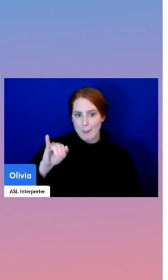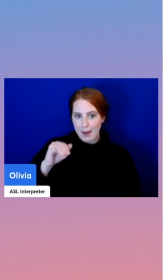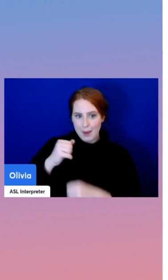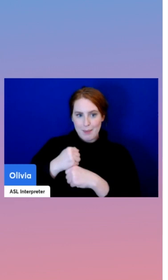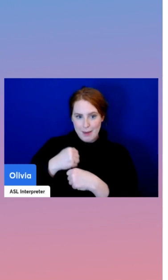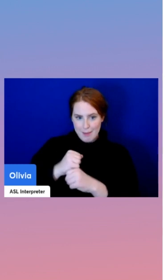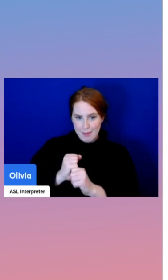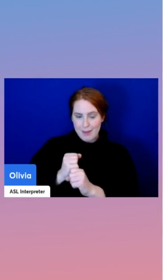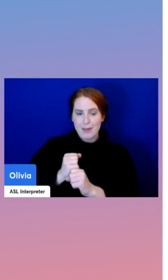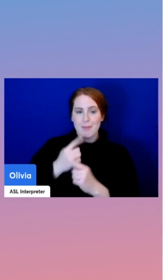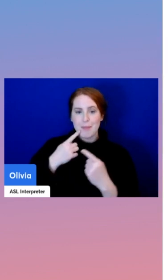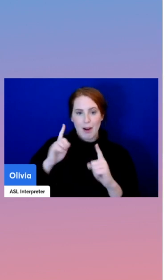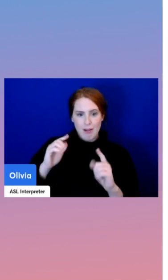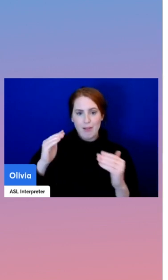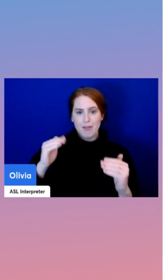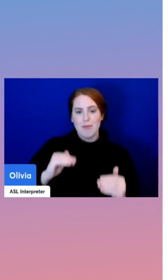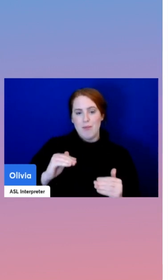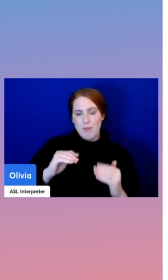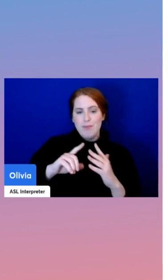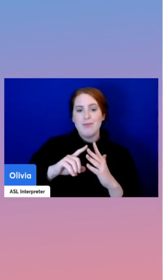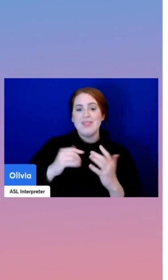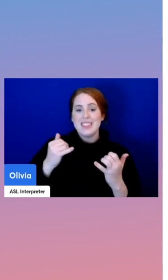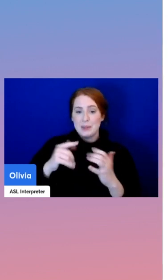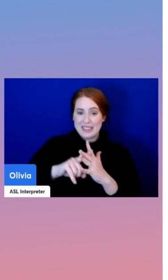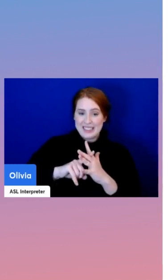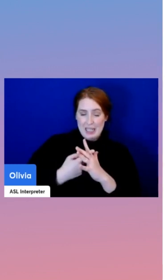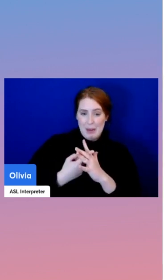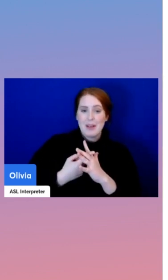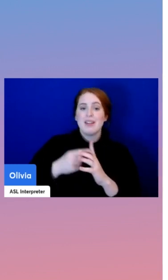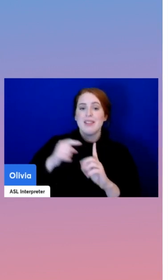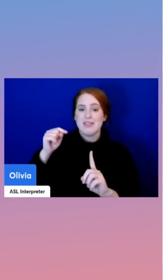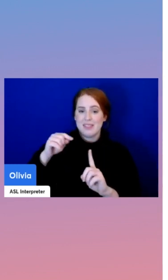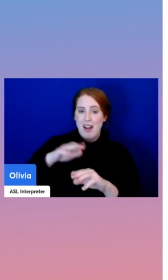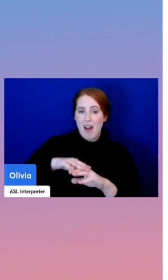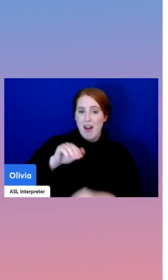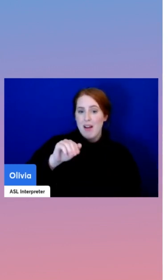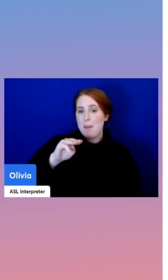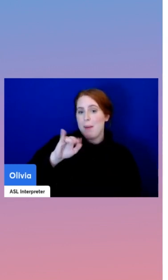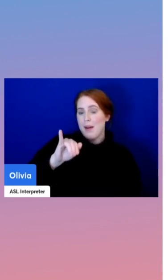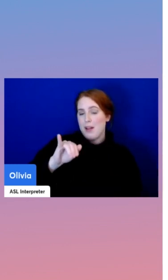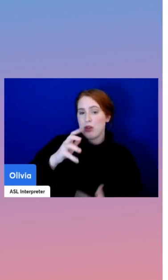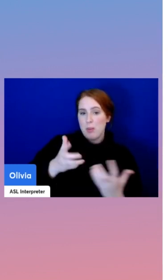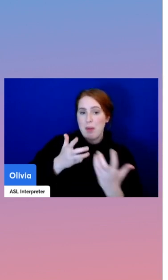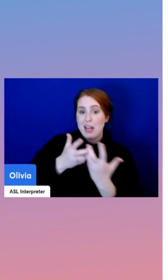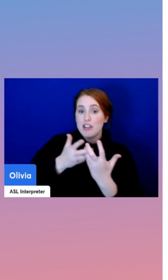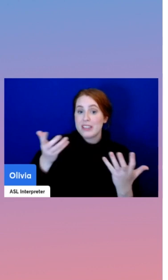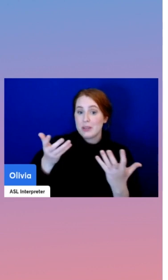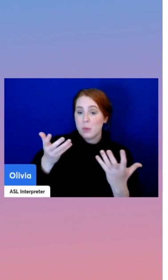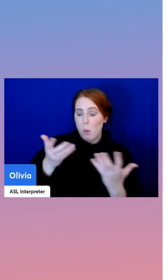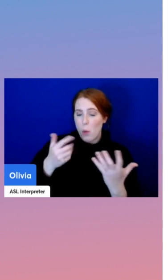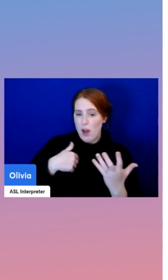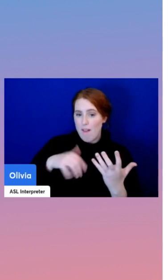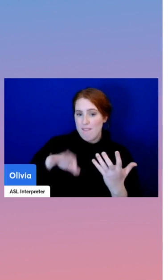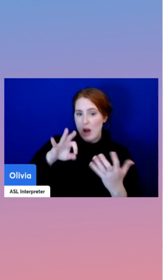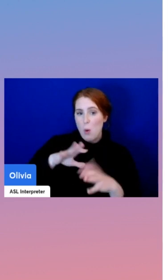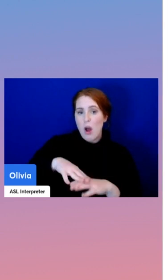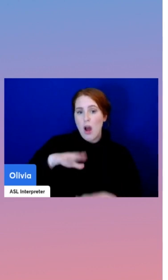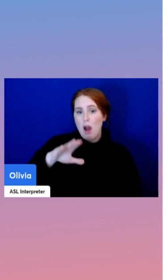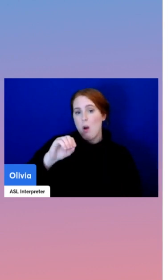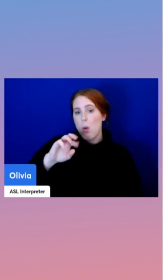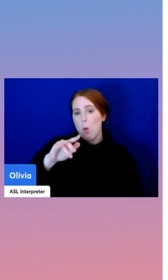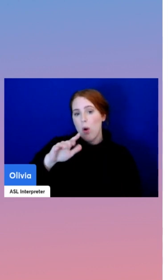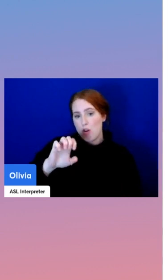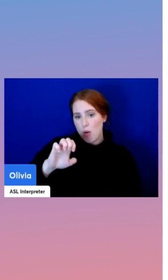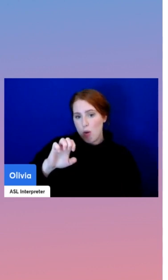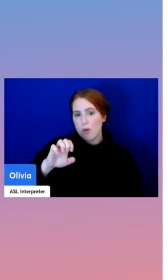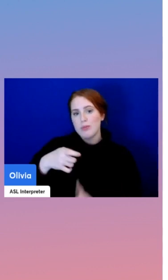it's enabling the deprecation on the AMI to match exactly what I found in Oracle source AMI to make